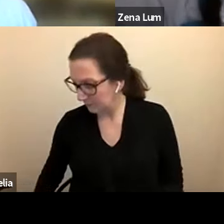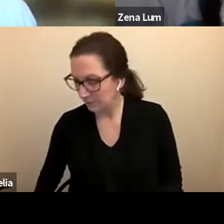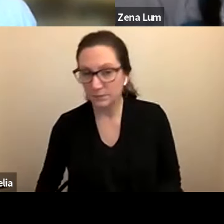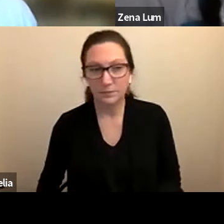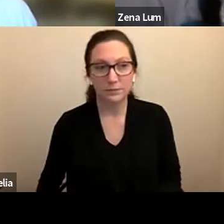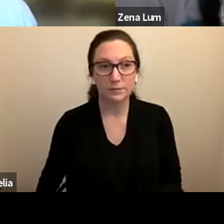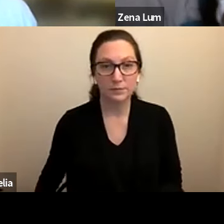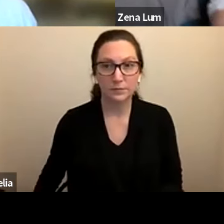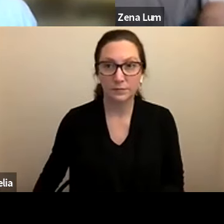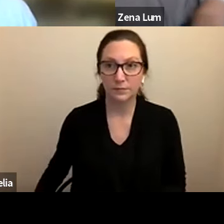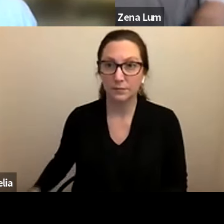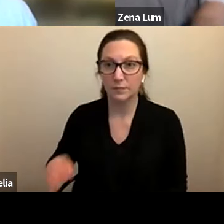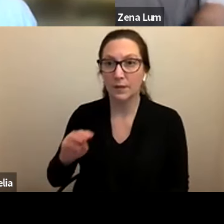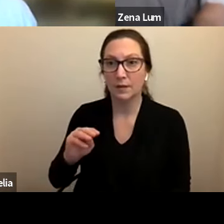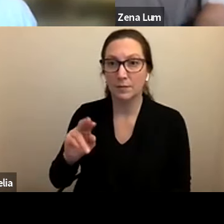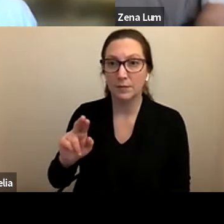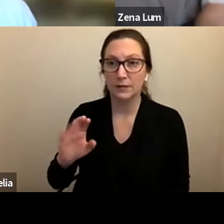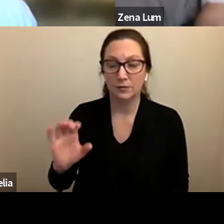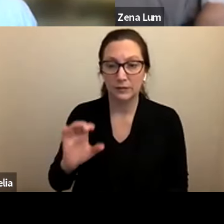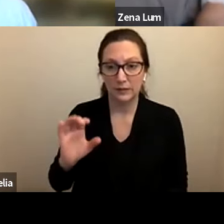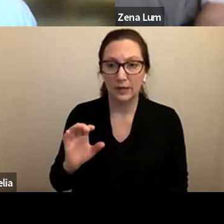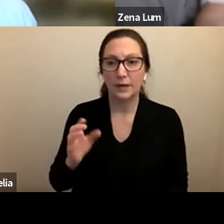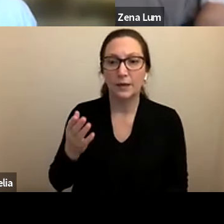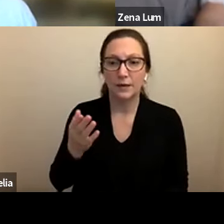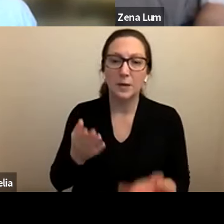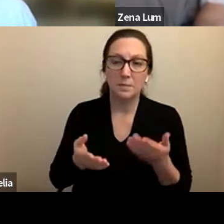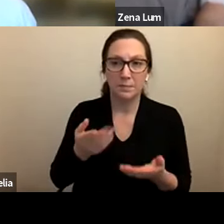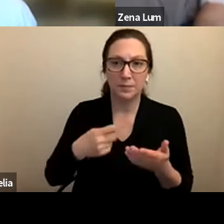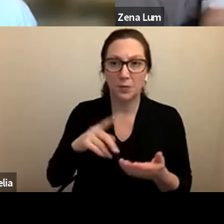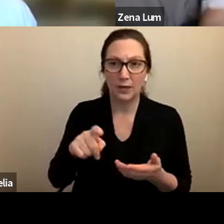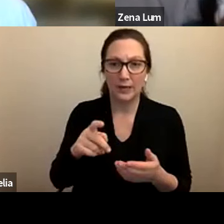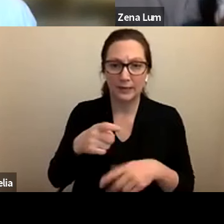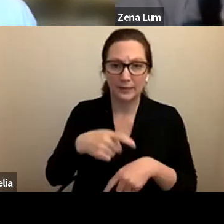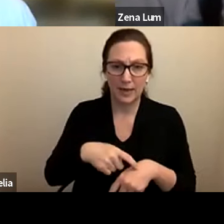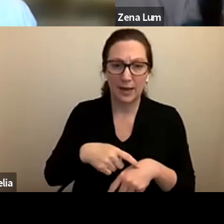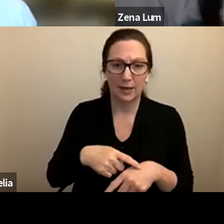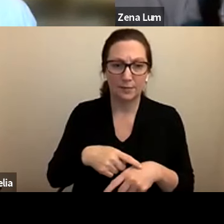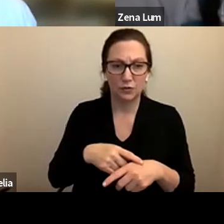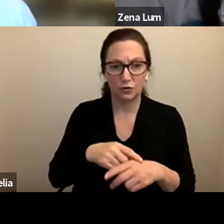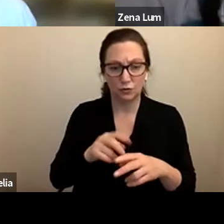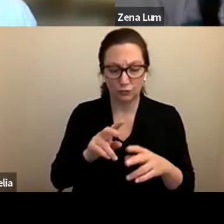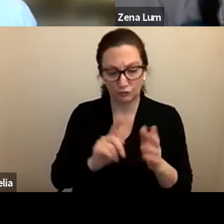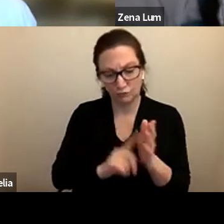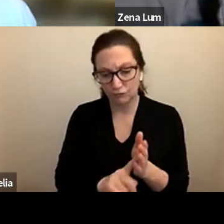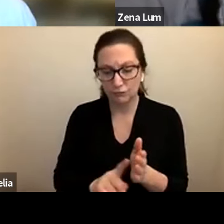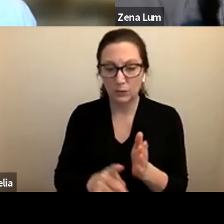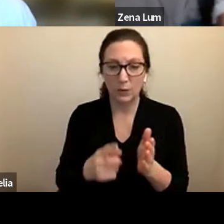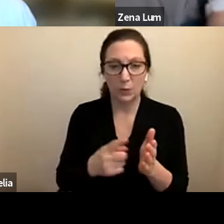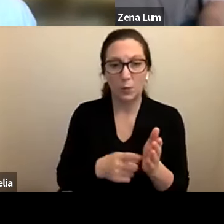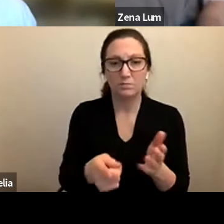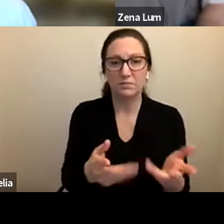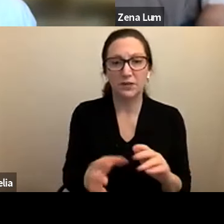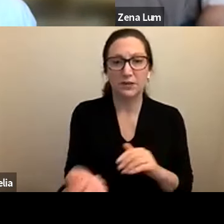It may be that we need some time to take a look at what Ms. Hogan has given us. It may generate a few